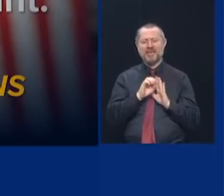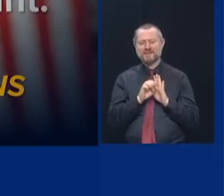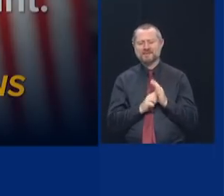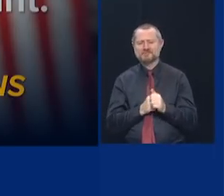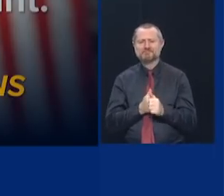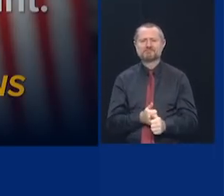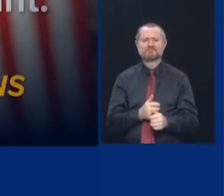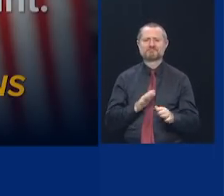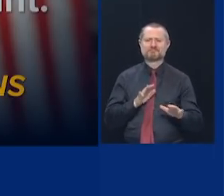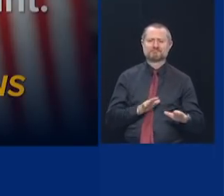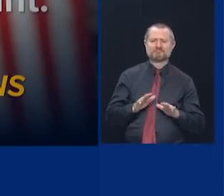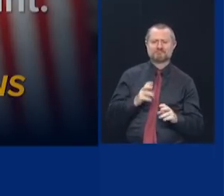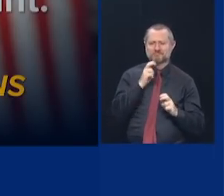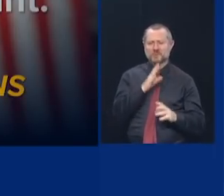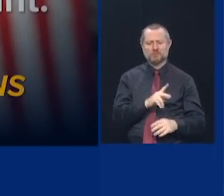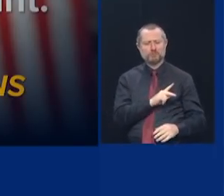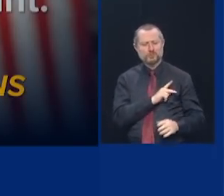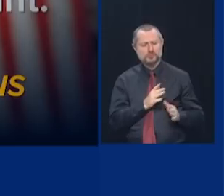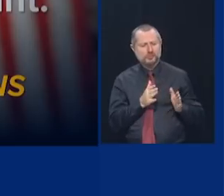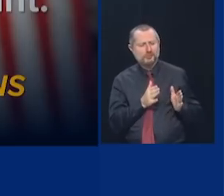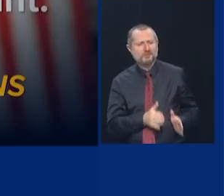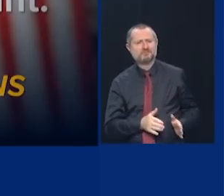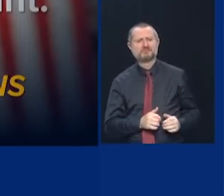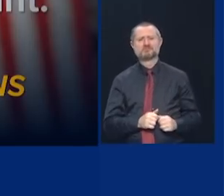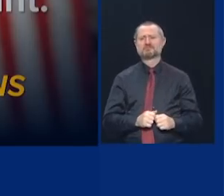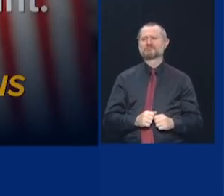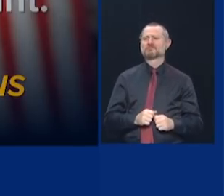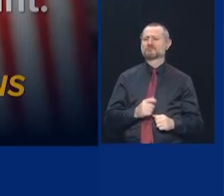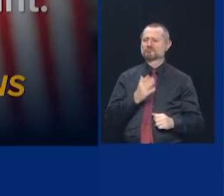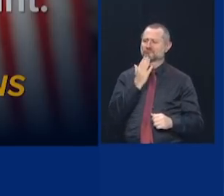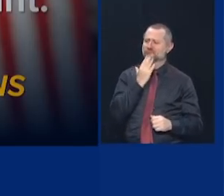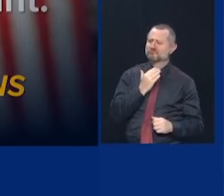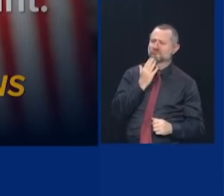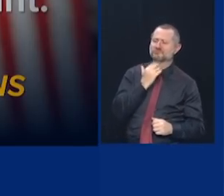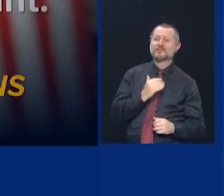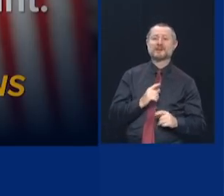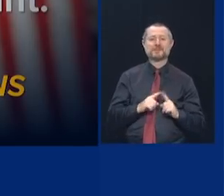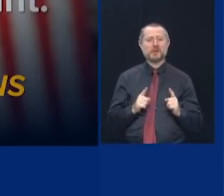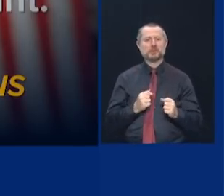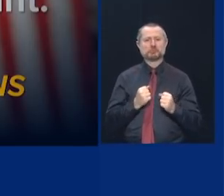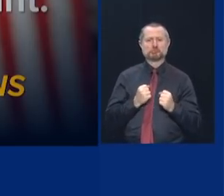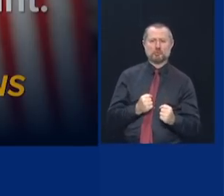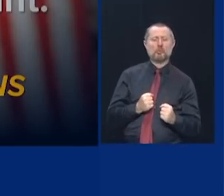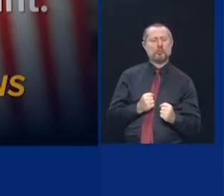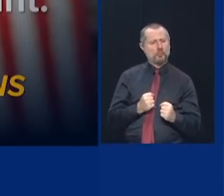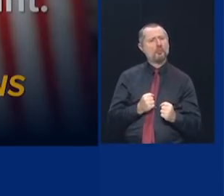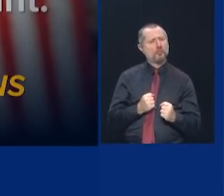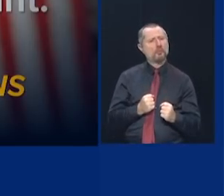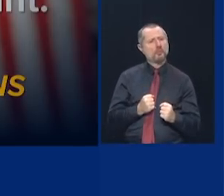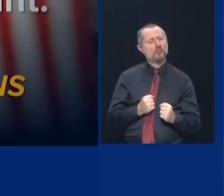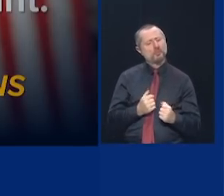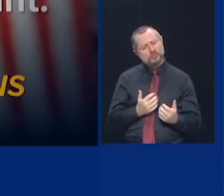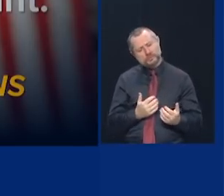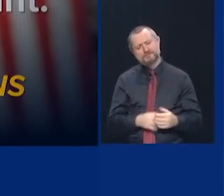a gentle but strong way about him. And you want to talk about